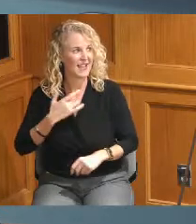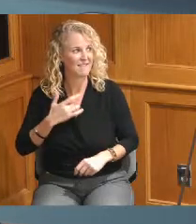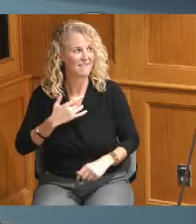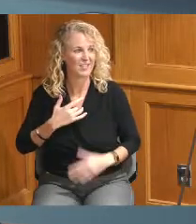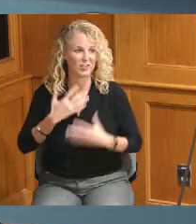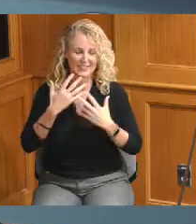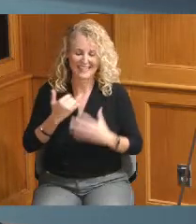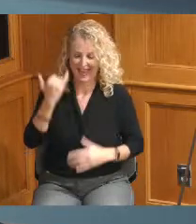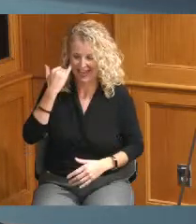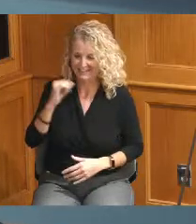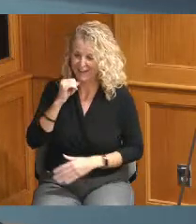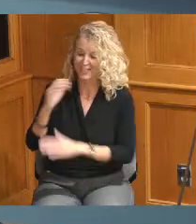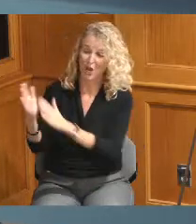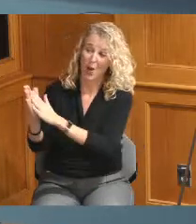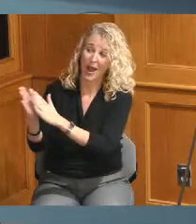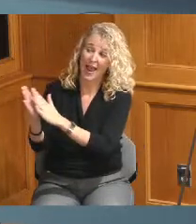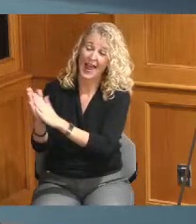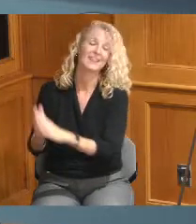not.